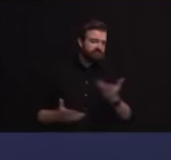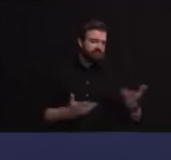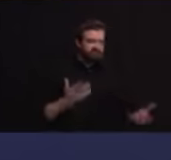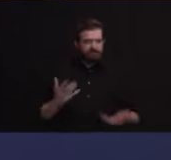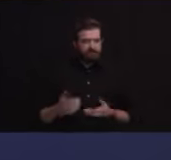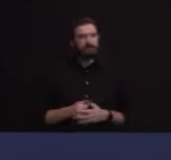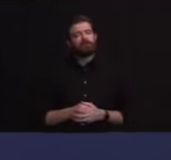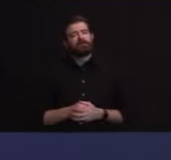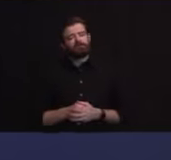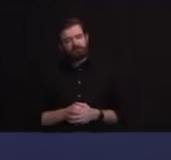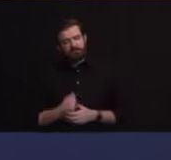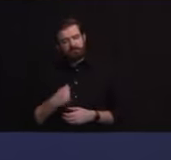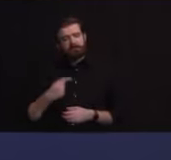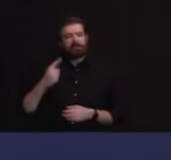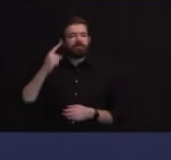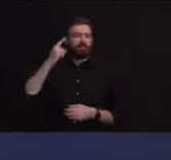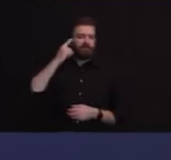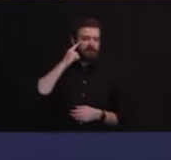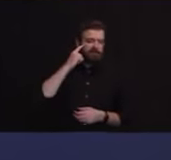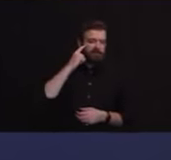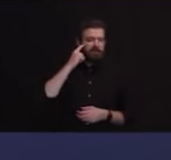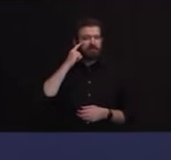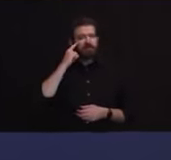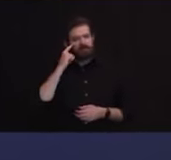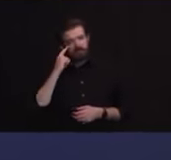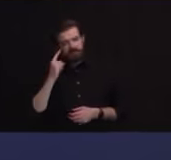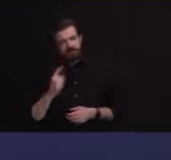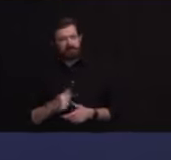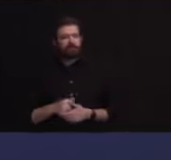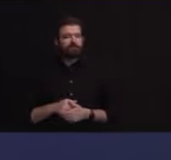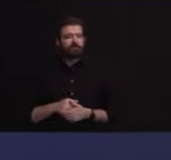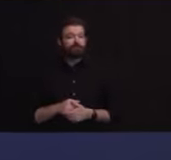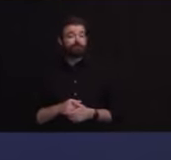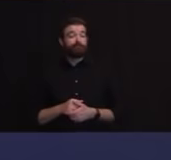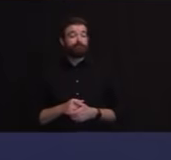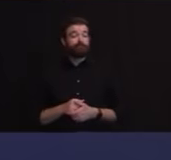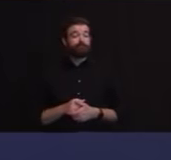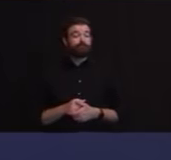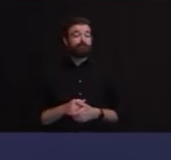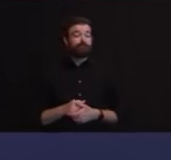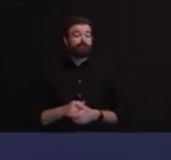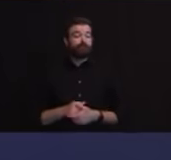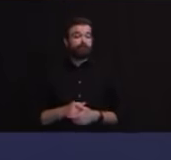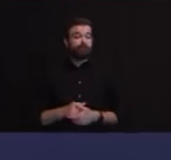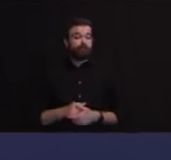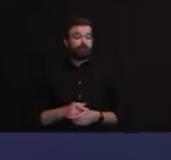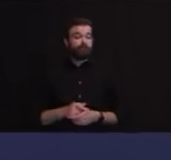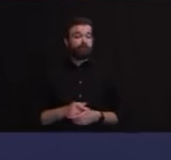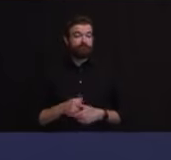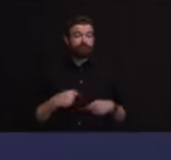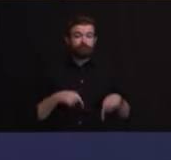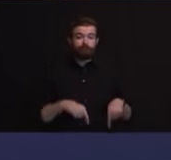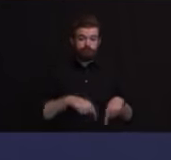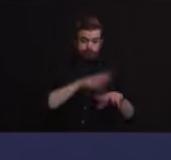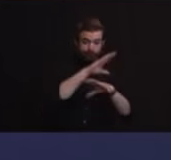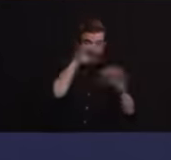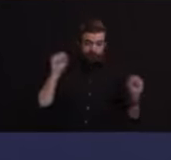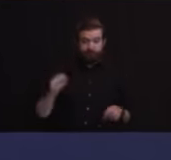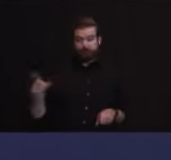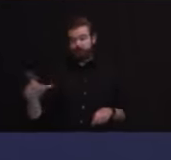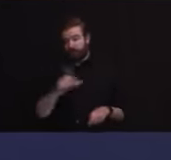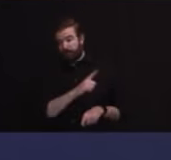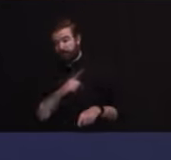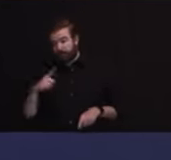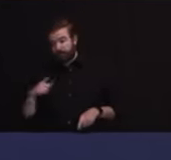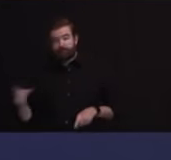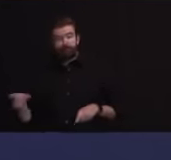the equal branches of government exercising their rights is, I think, a good thing. I think both at the